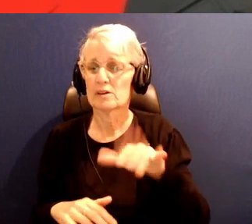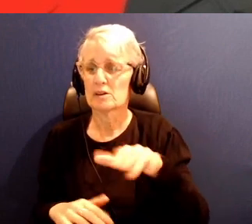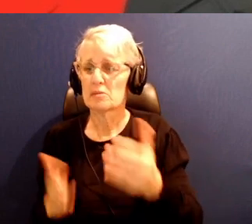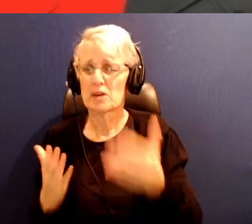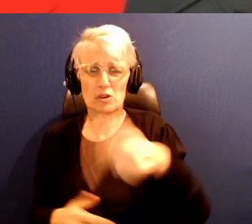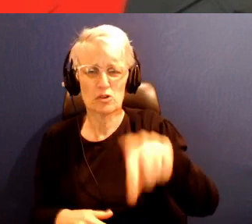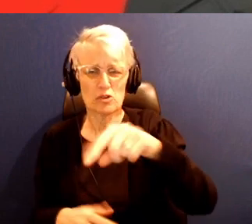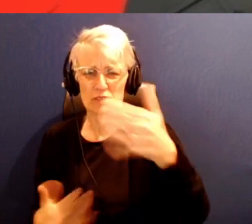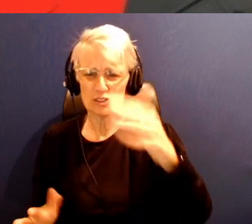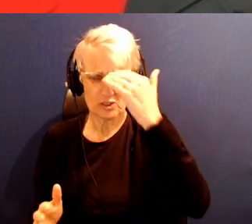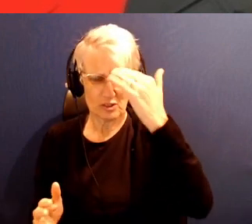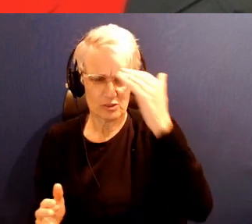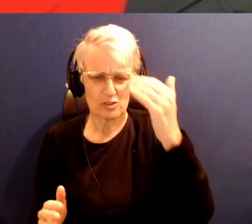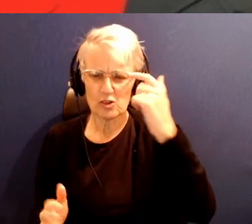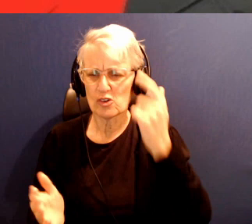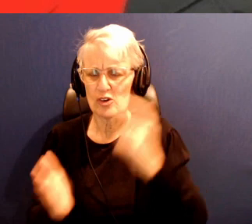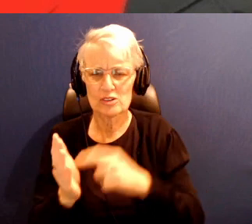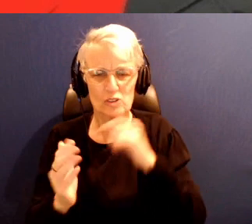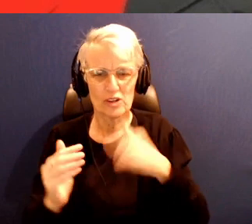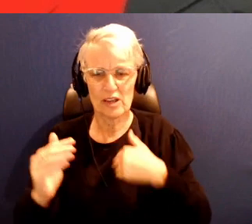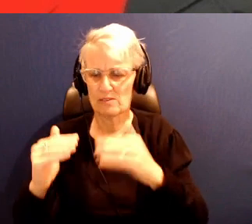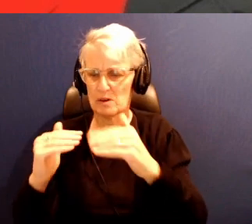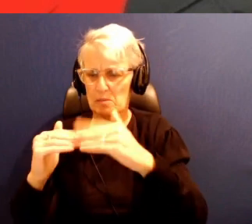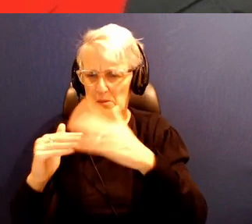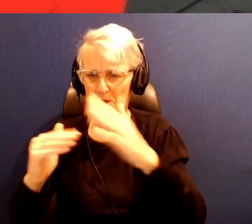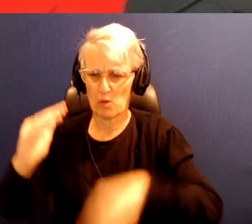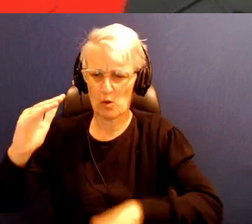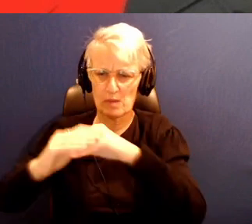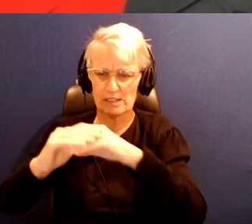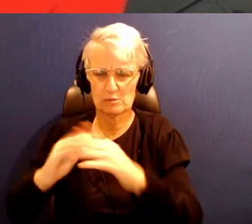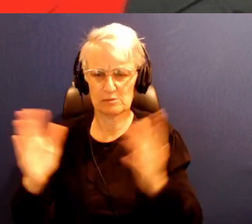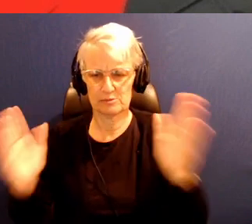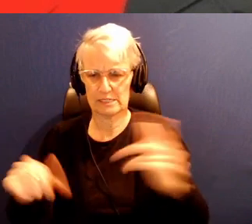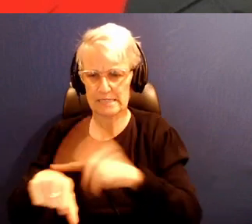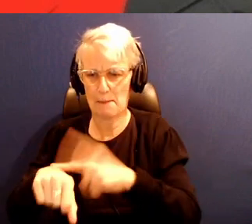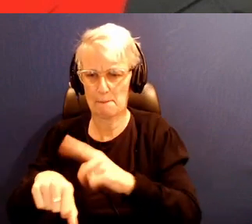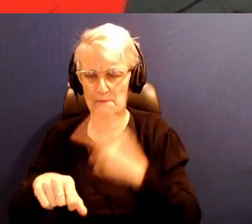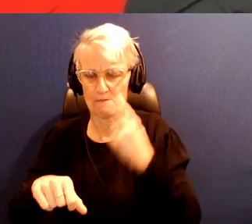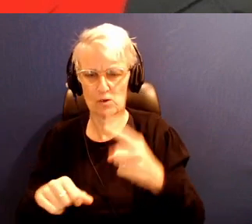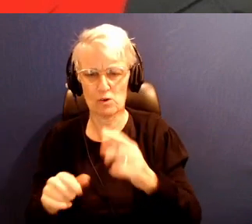You may have noticed there is no longer a minimum or maximum duration for the internship program.